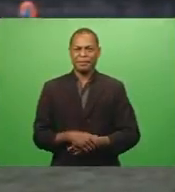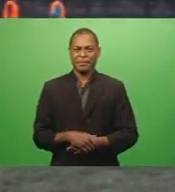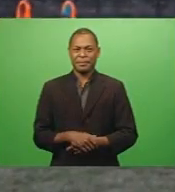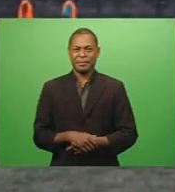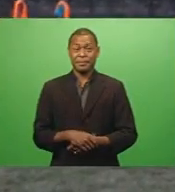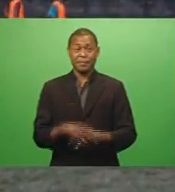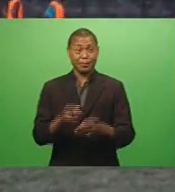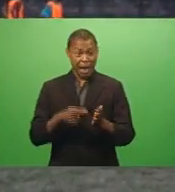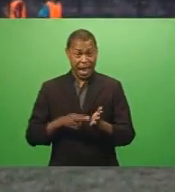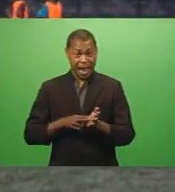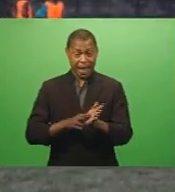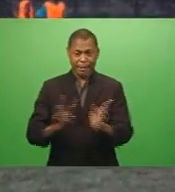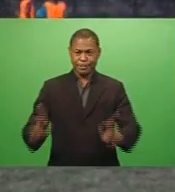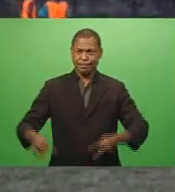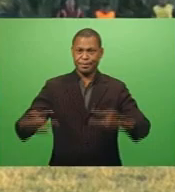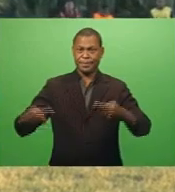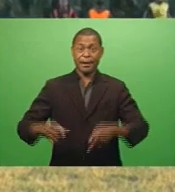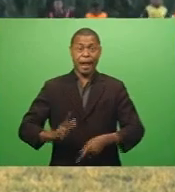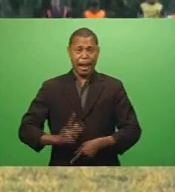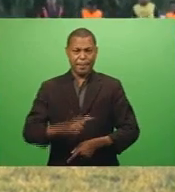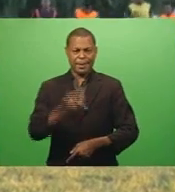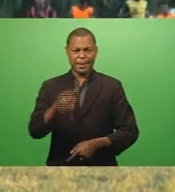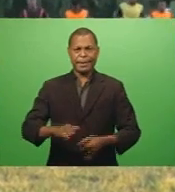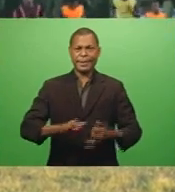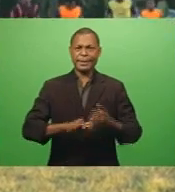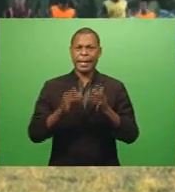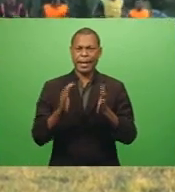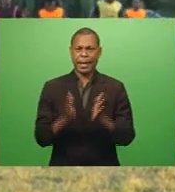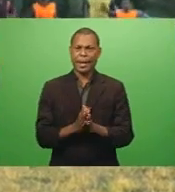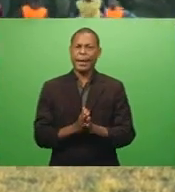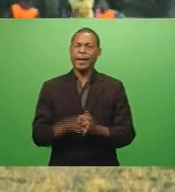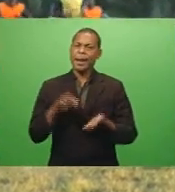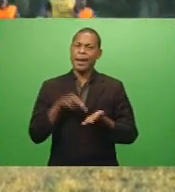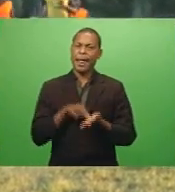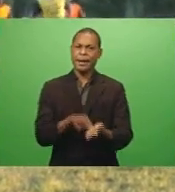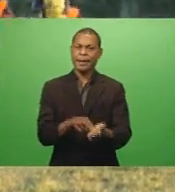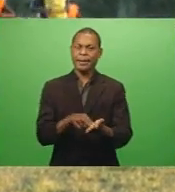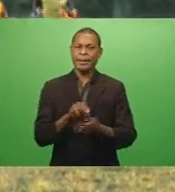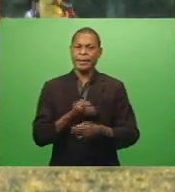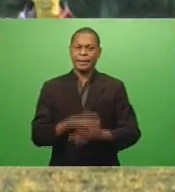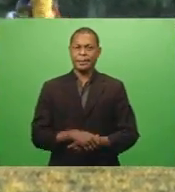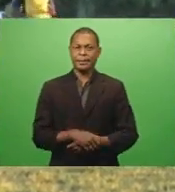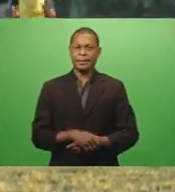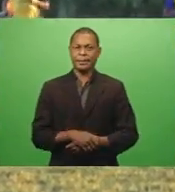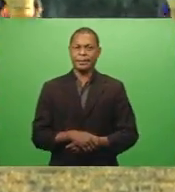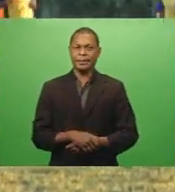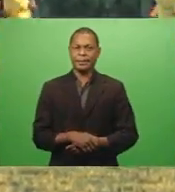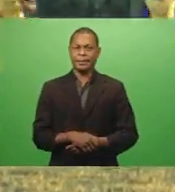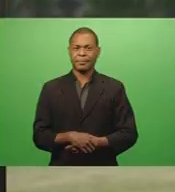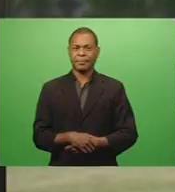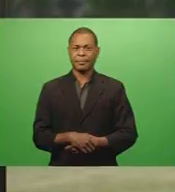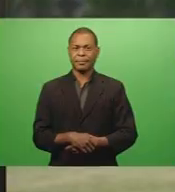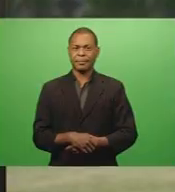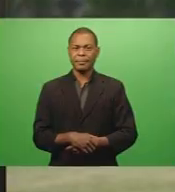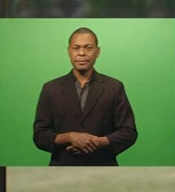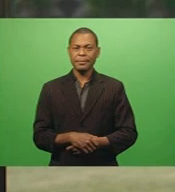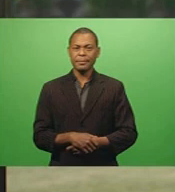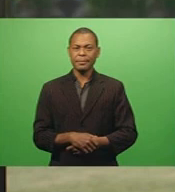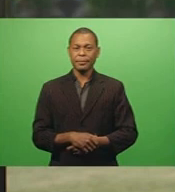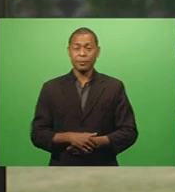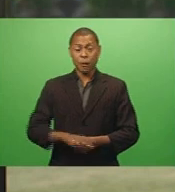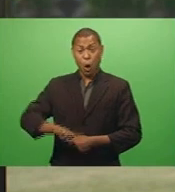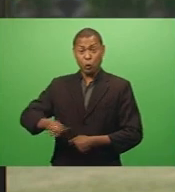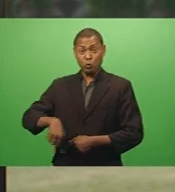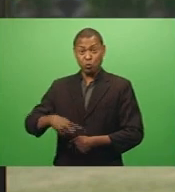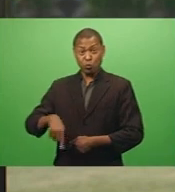Nandi will take on Lambasa this Sunday at Prince Charles Park at 3 p.m. Philip and Ikaso, FBC Sports. The Suva Warriors